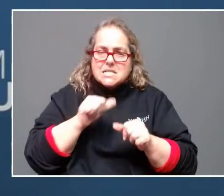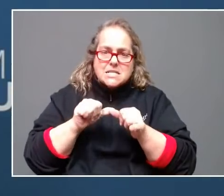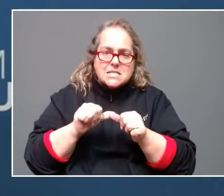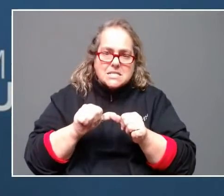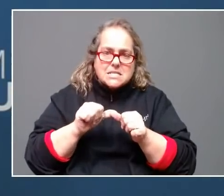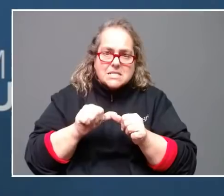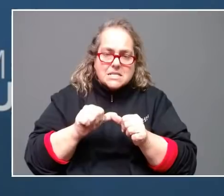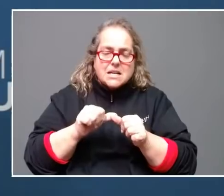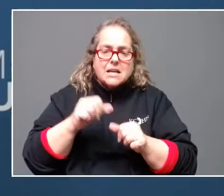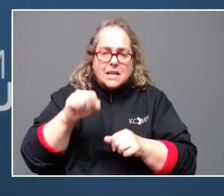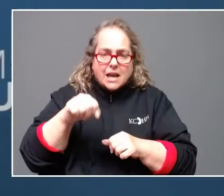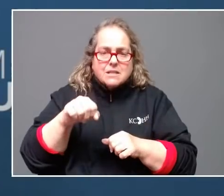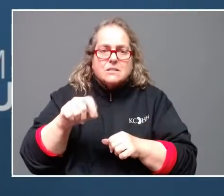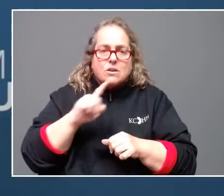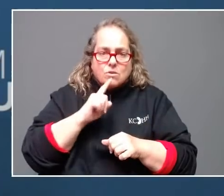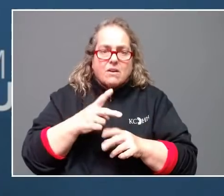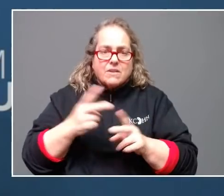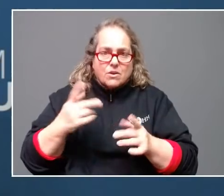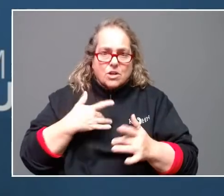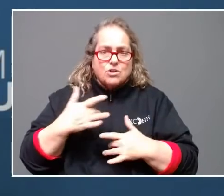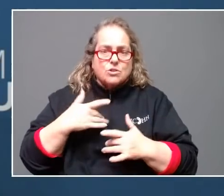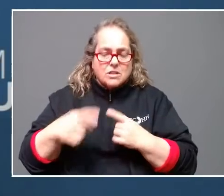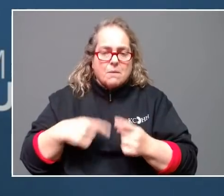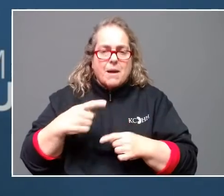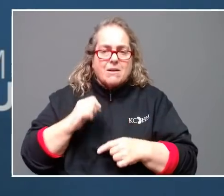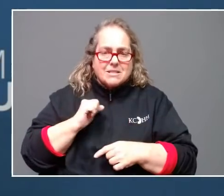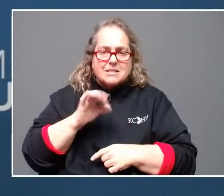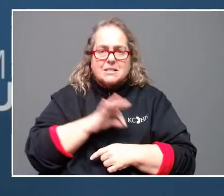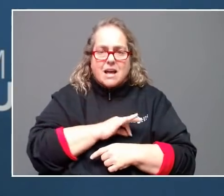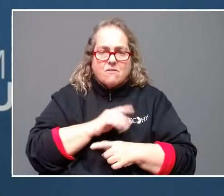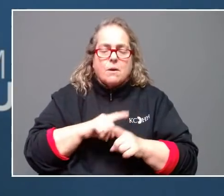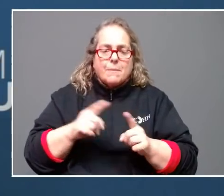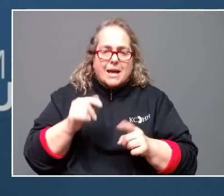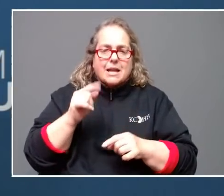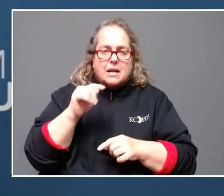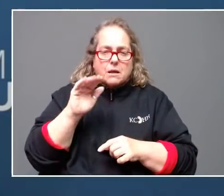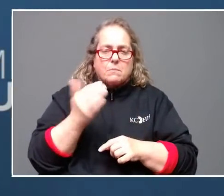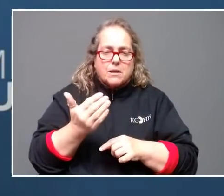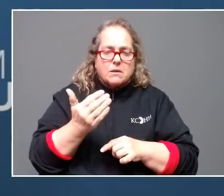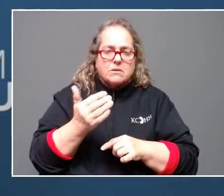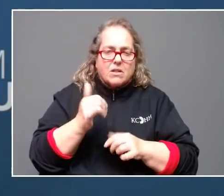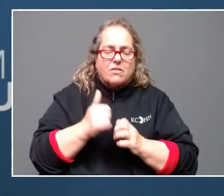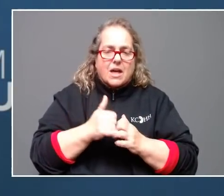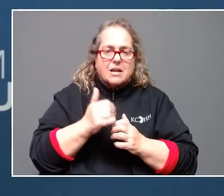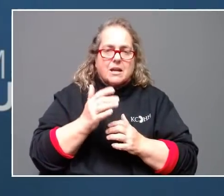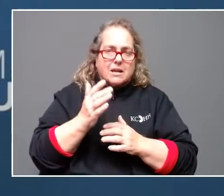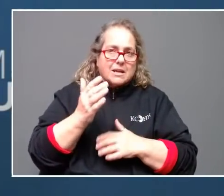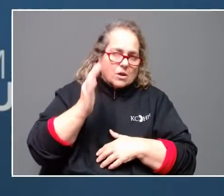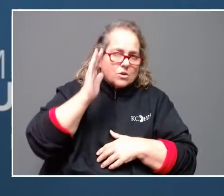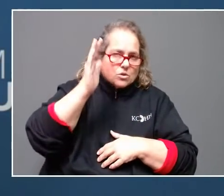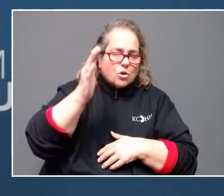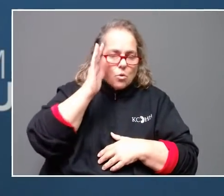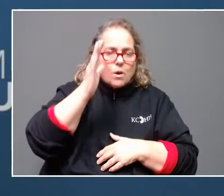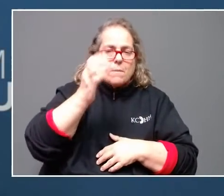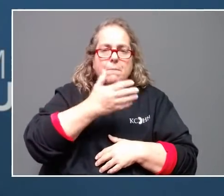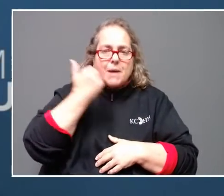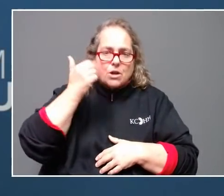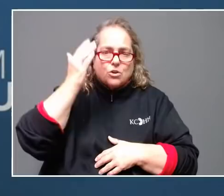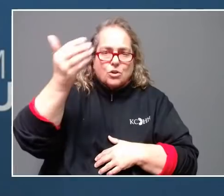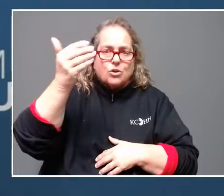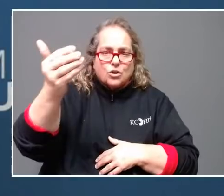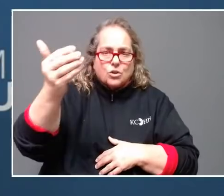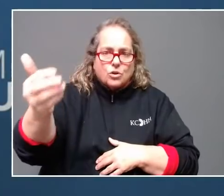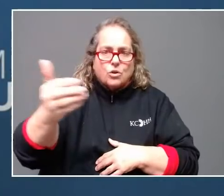Yes, there are real concerns about staffing, but there does appear to be some light at the end of the tunnel because of